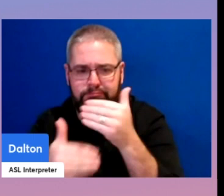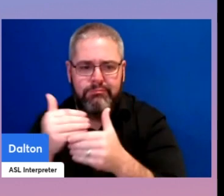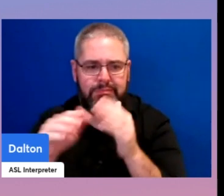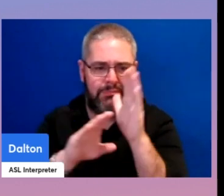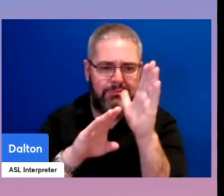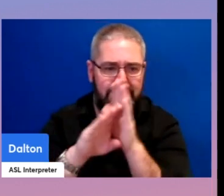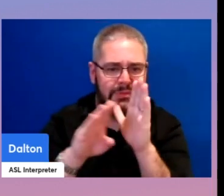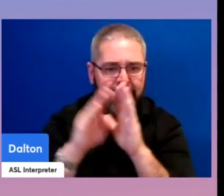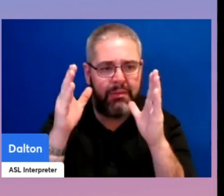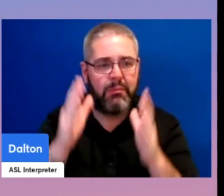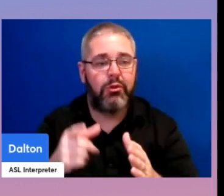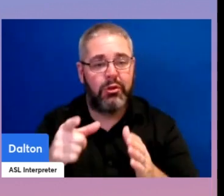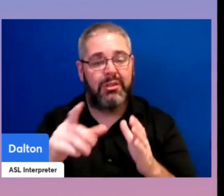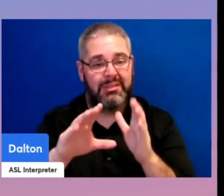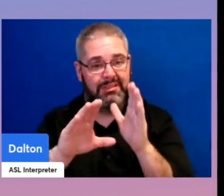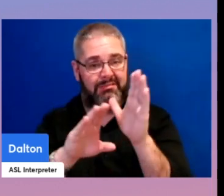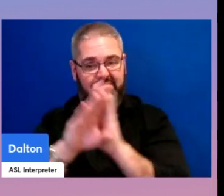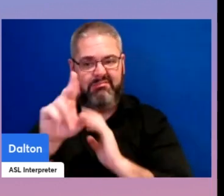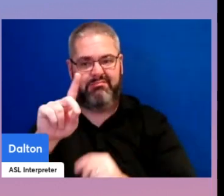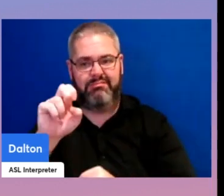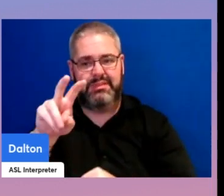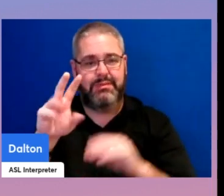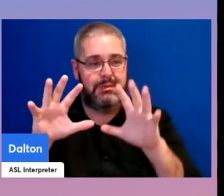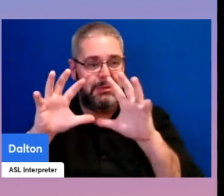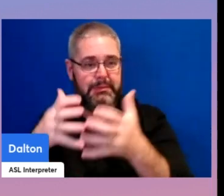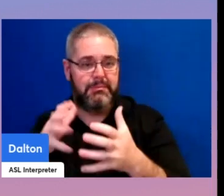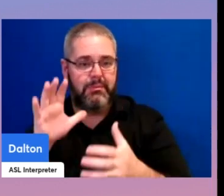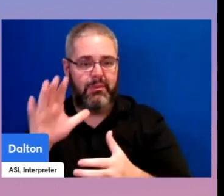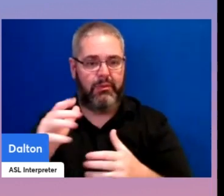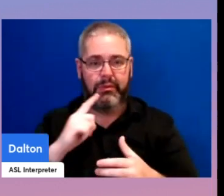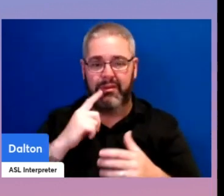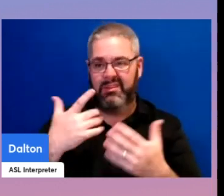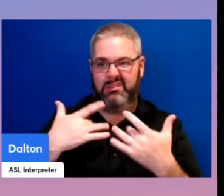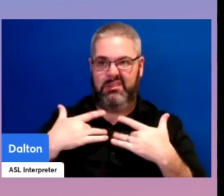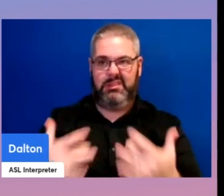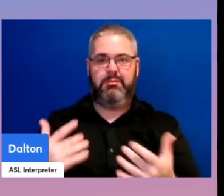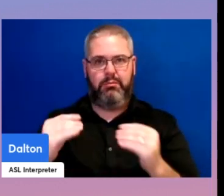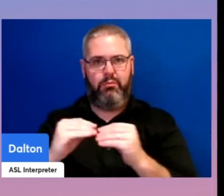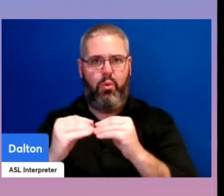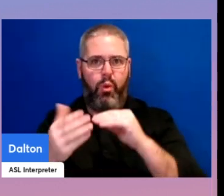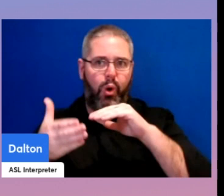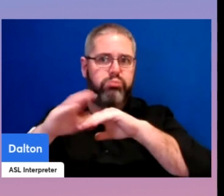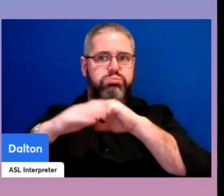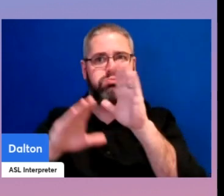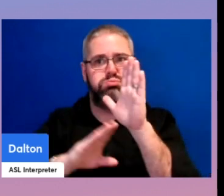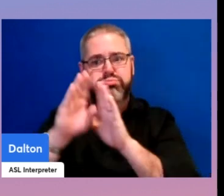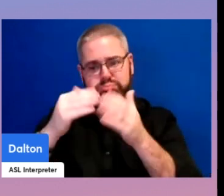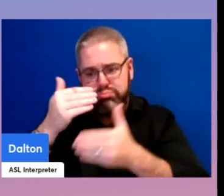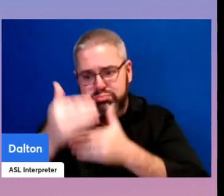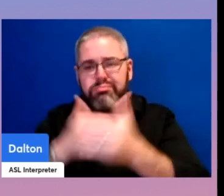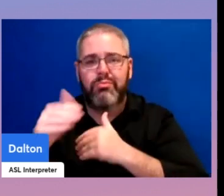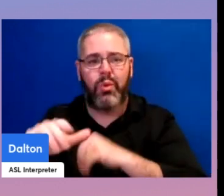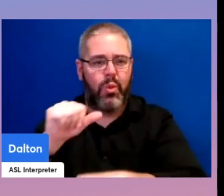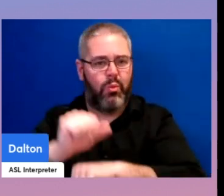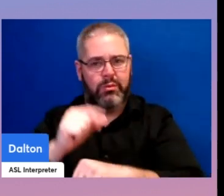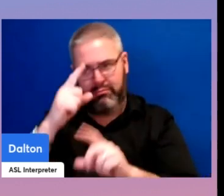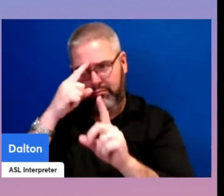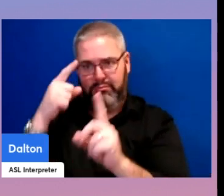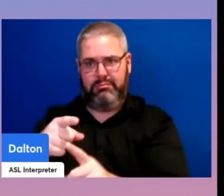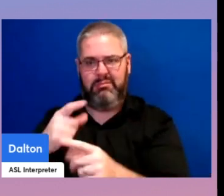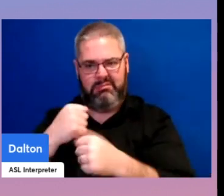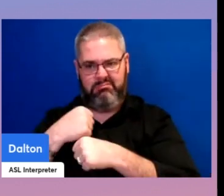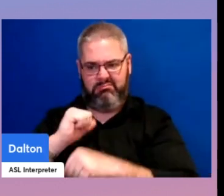The development teams lose their productivity in attempt to improve their security posture. Their workflows are designed to track down secrets